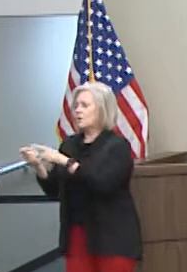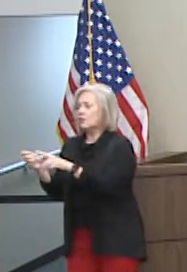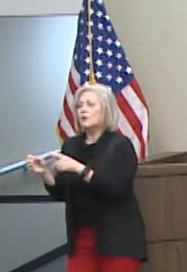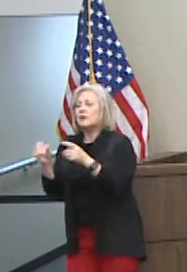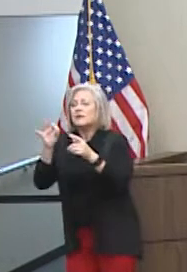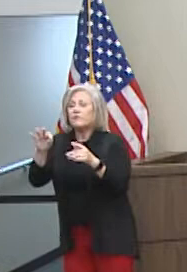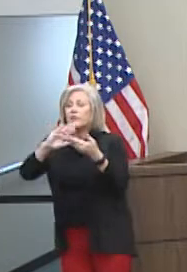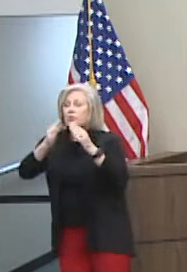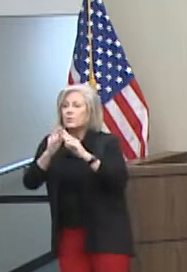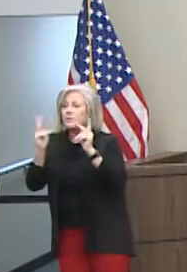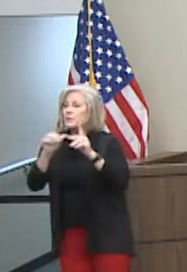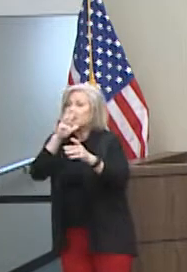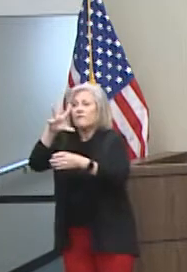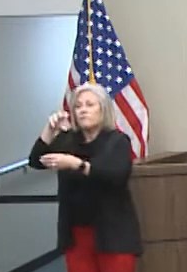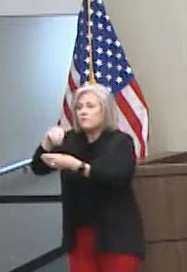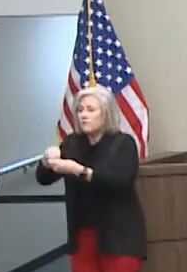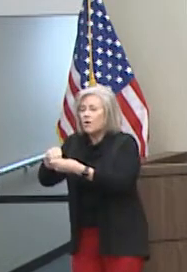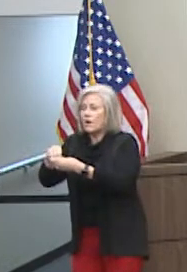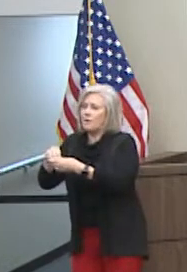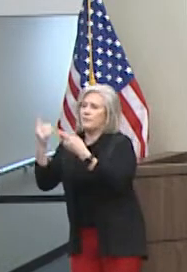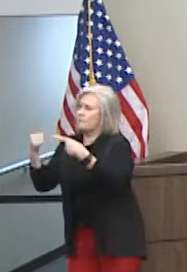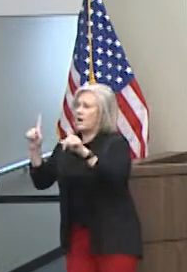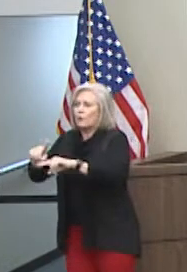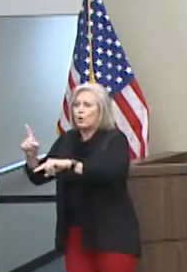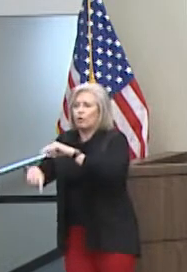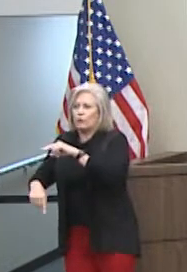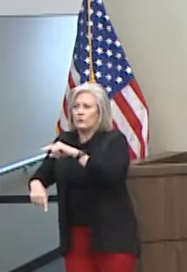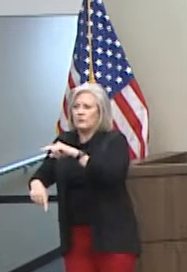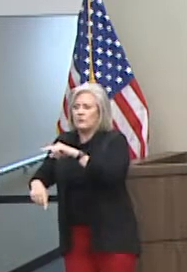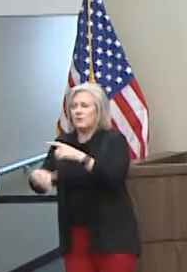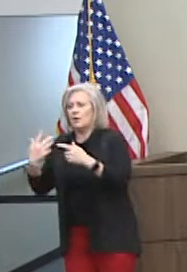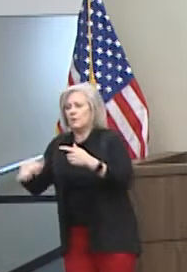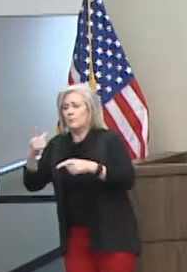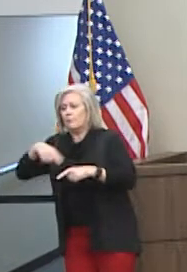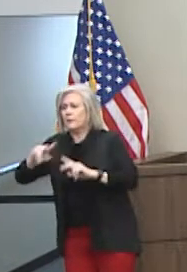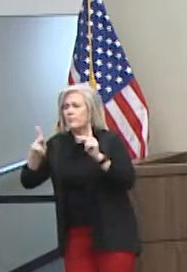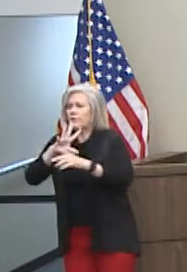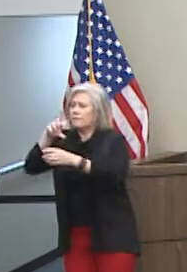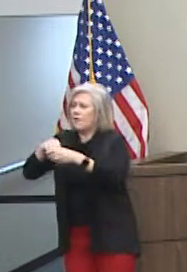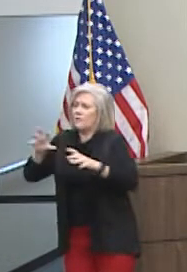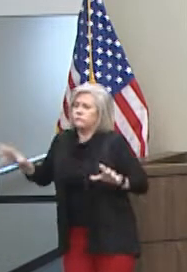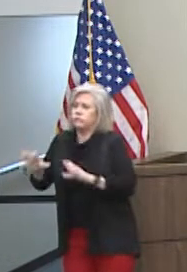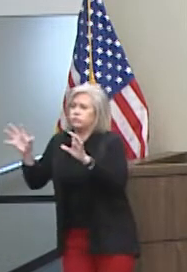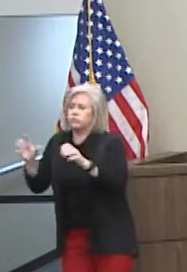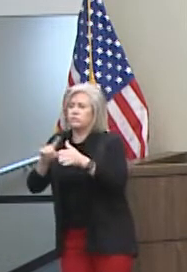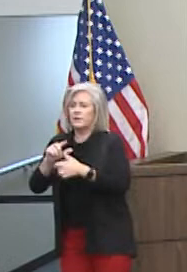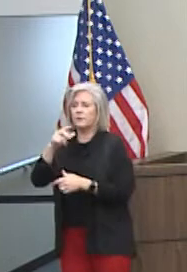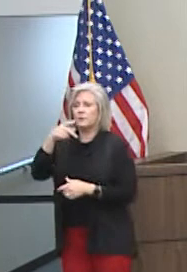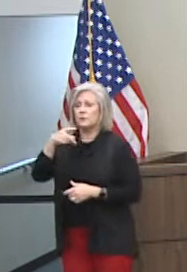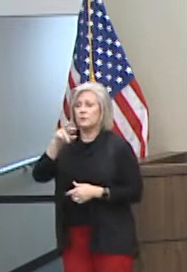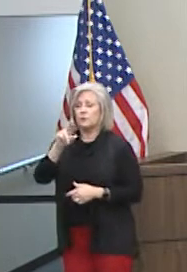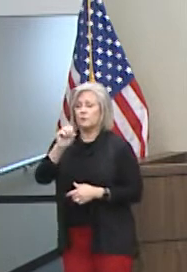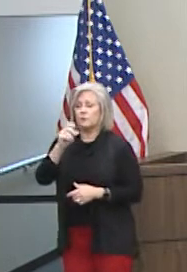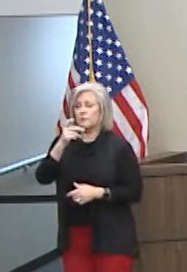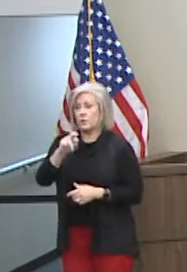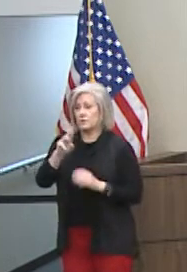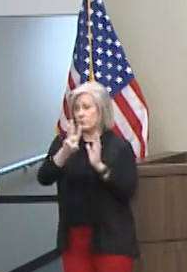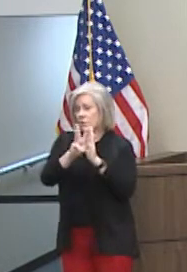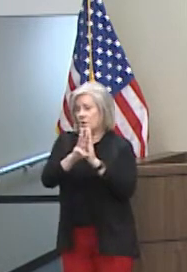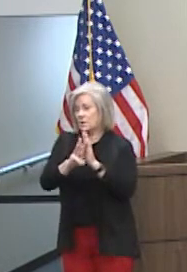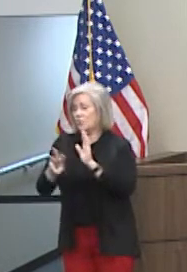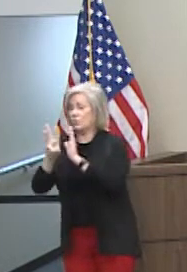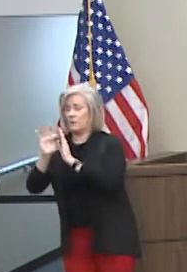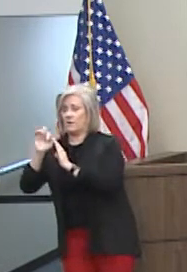community stepping up to support our students in unprecedented ways. Prosper Waco and Waco ISD came together to